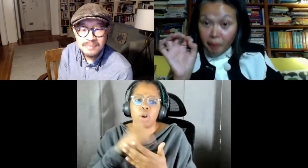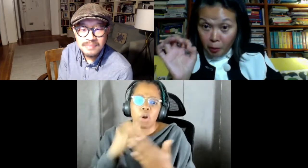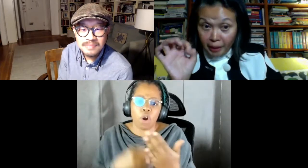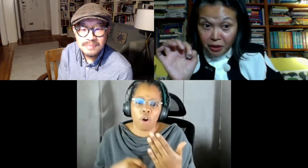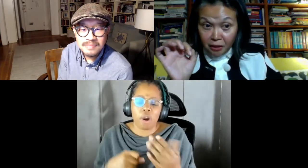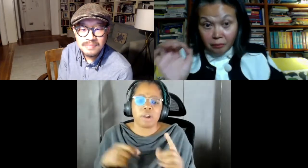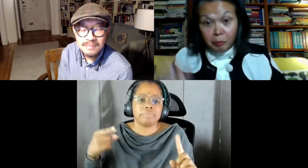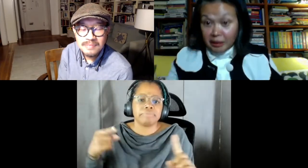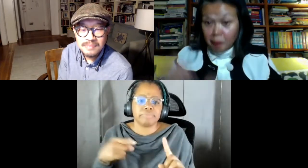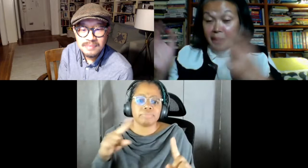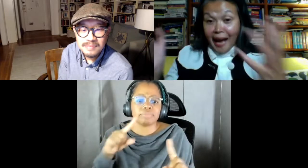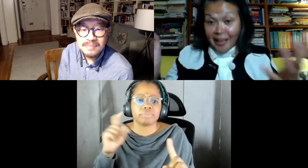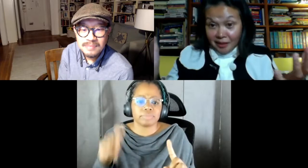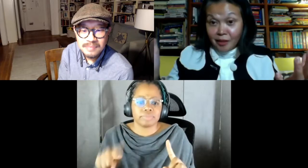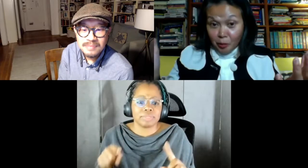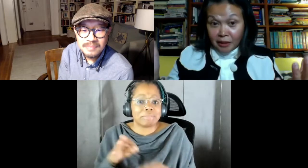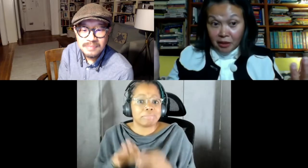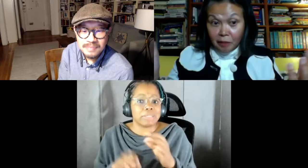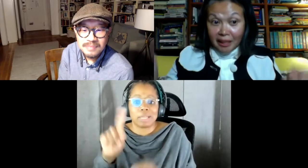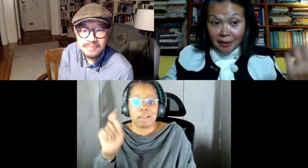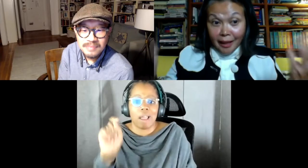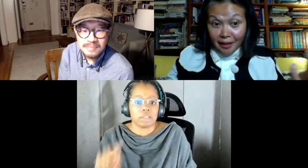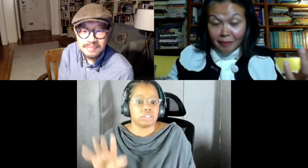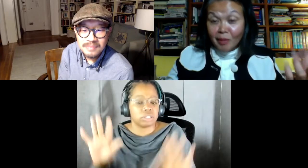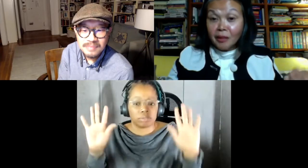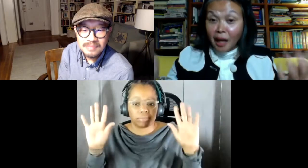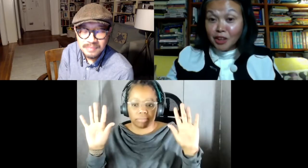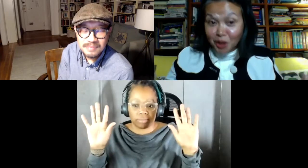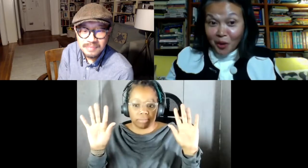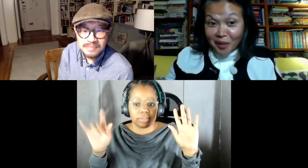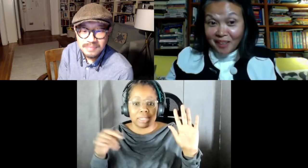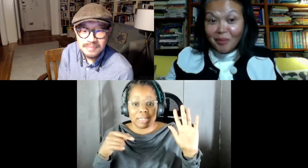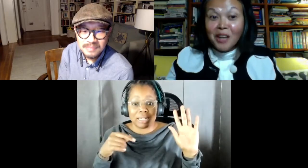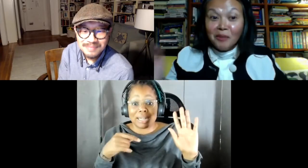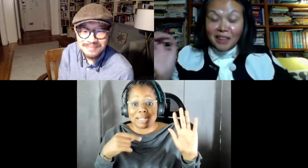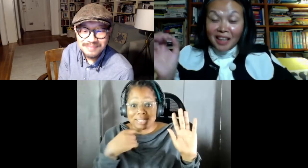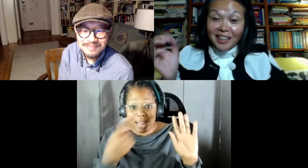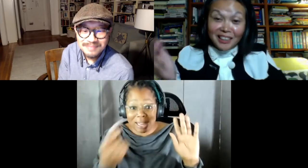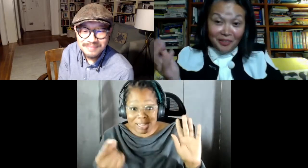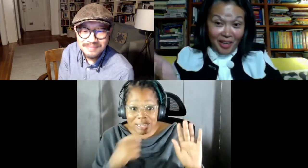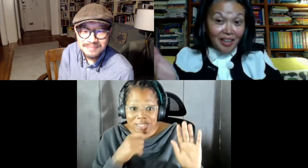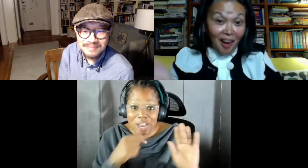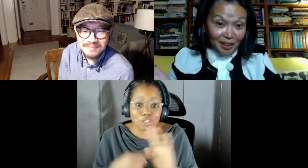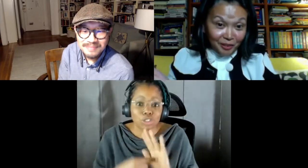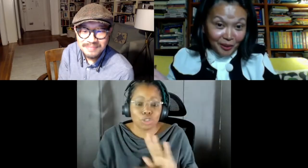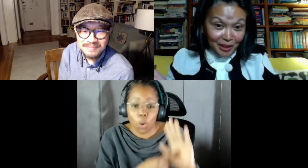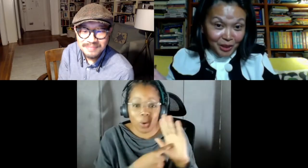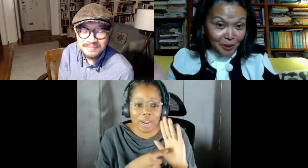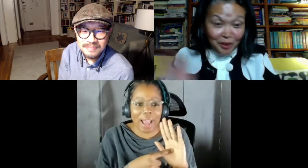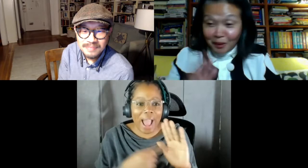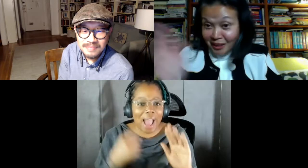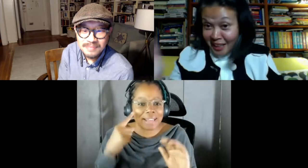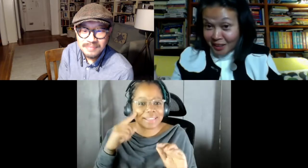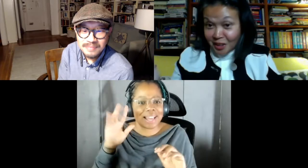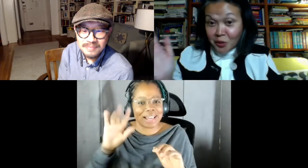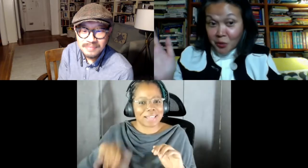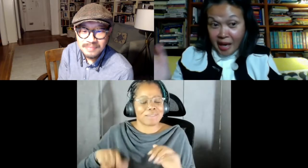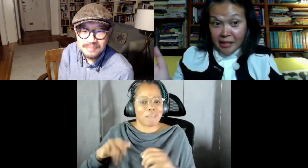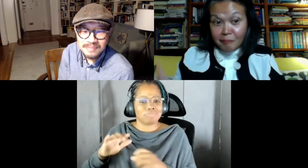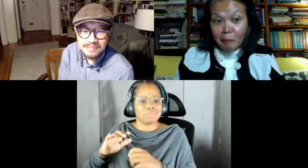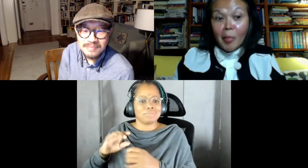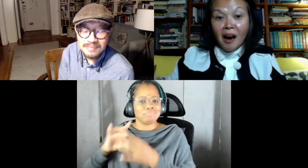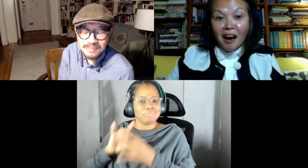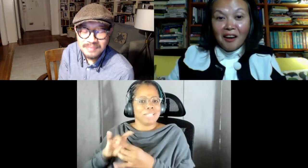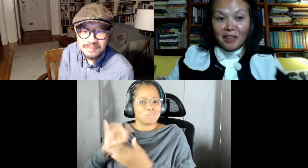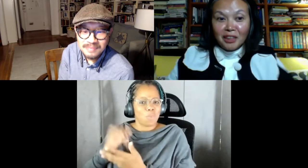of a question by simply asking the question, by telling, not showing, which I think is a very artful thing to do. It goes against the